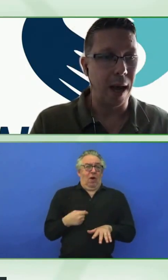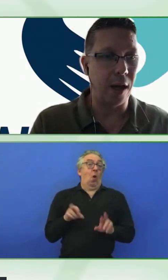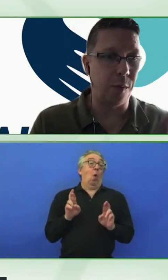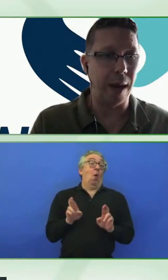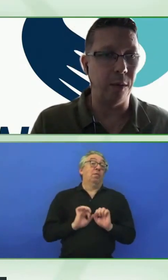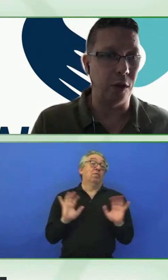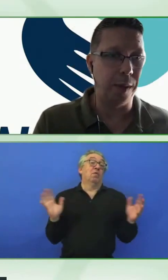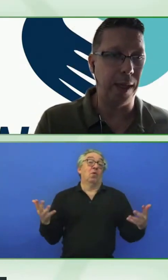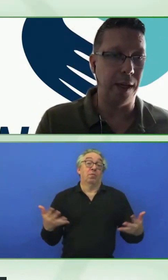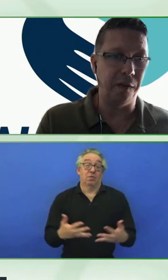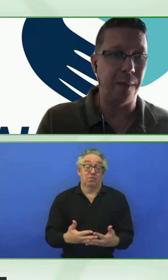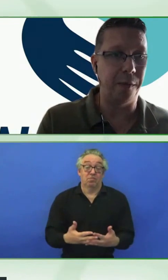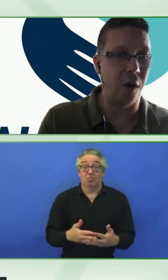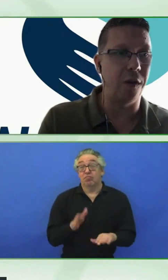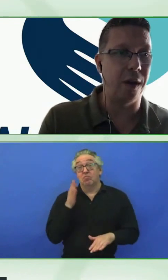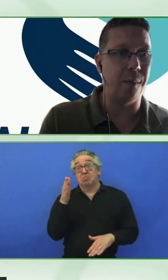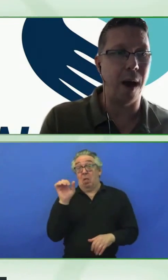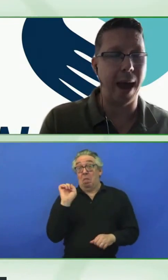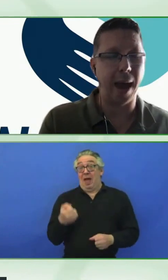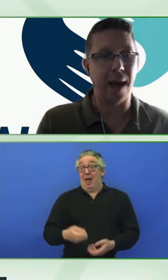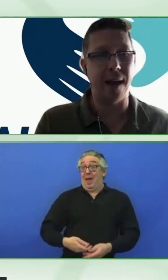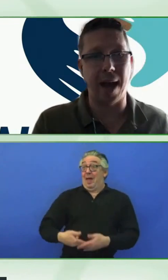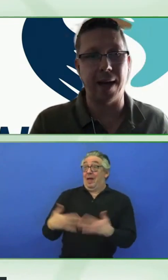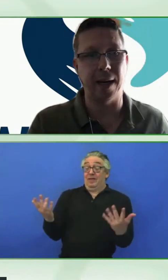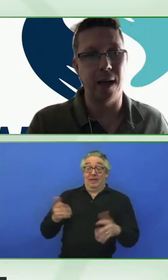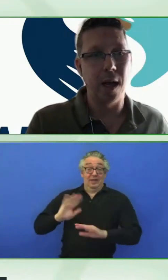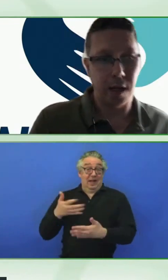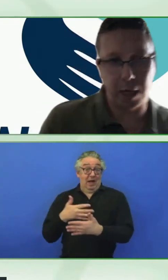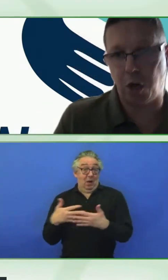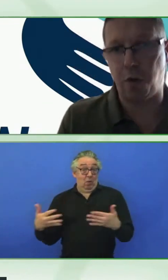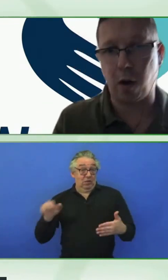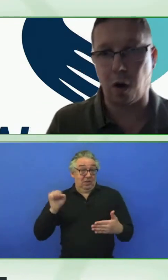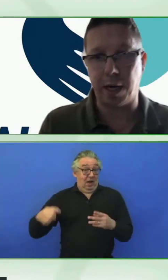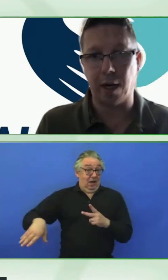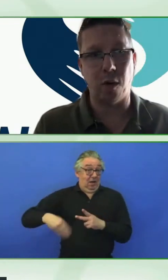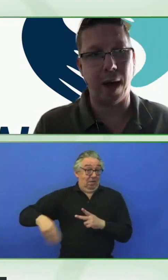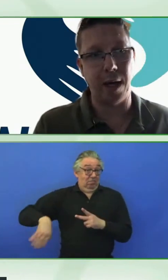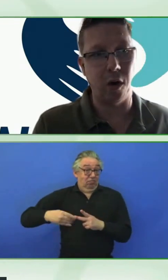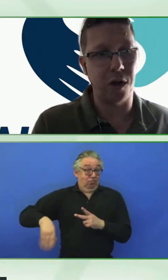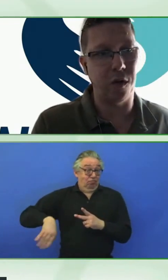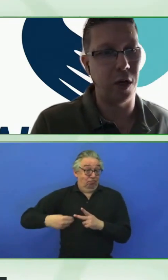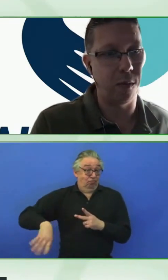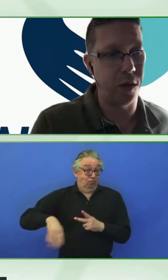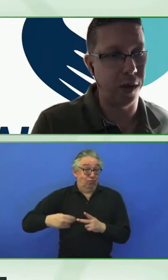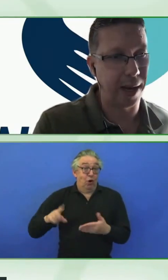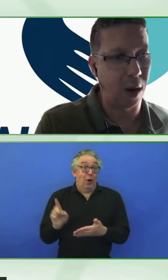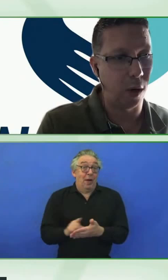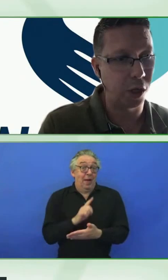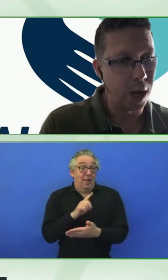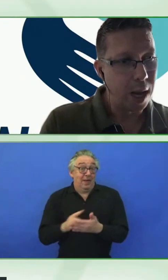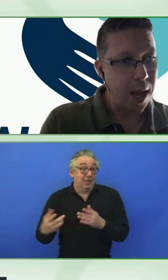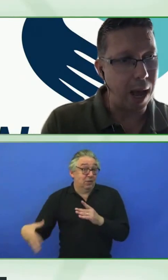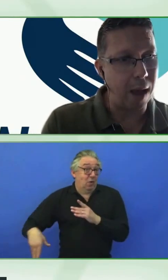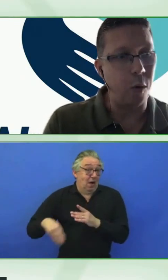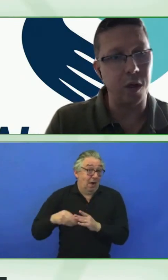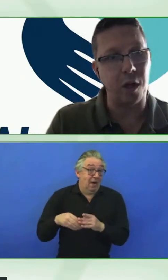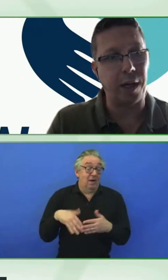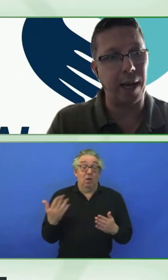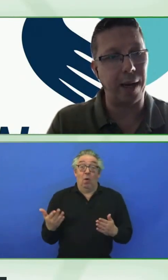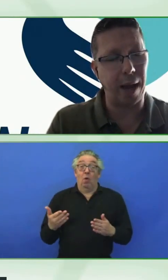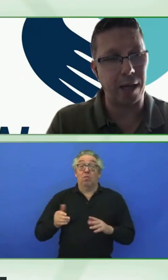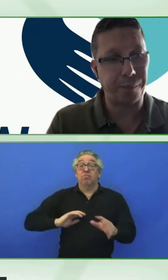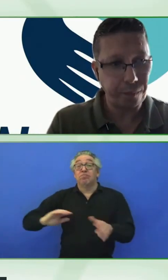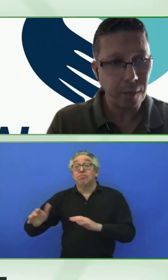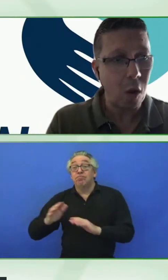language to be able to be developed further by adding dictionary content or adding glossary terms to that language. We're